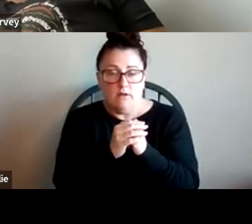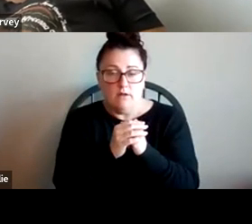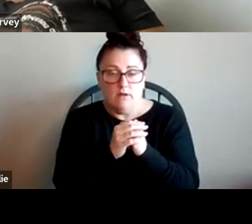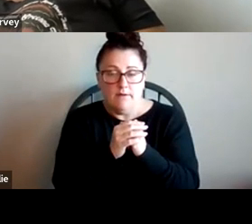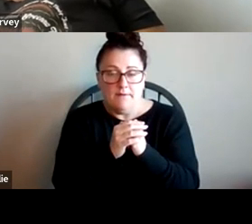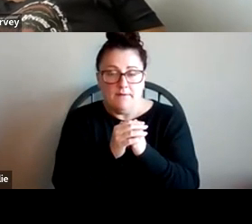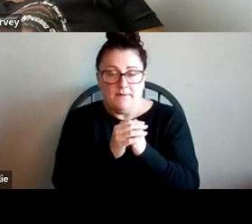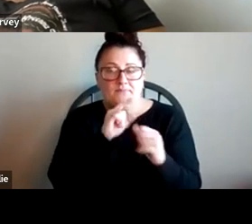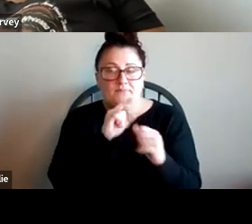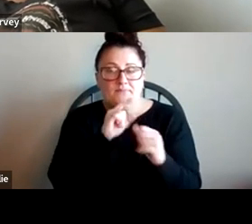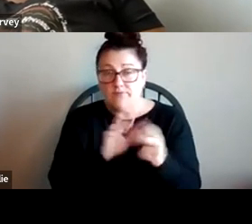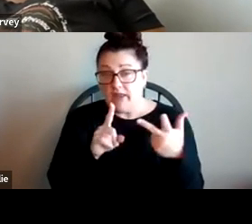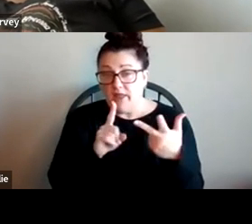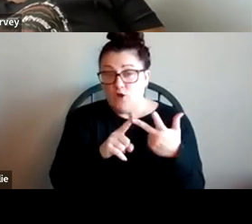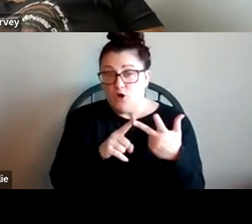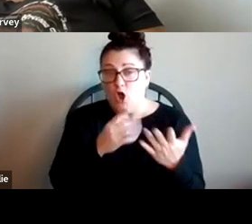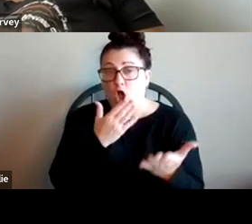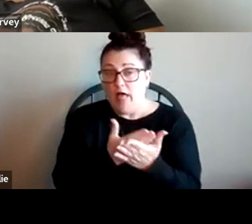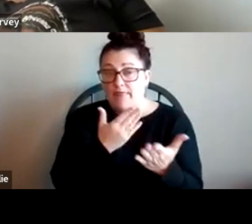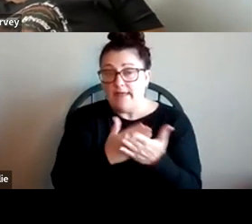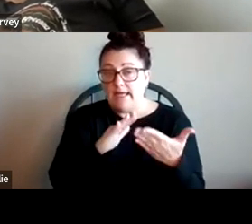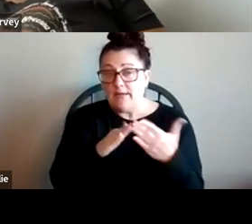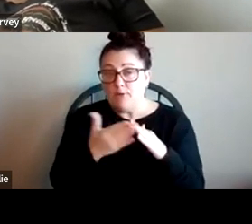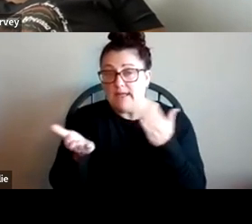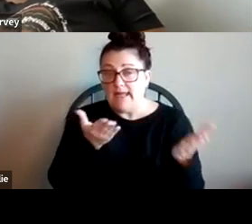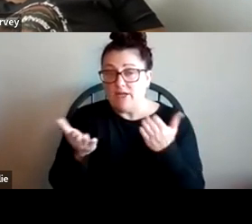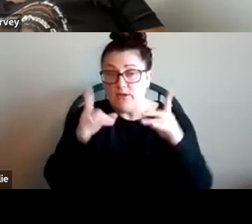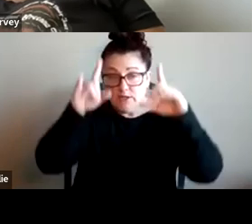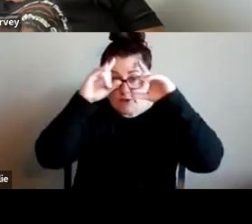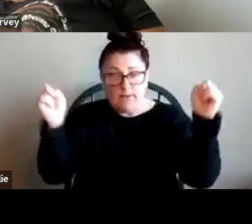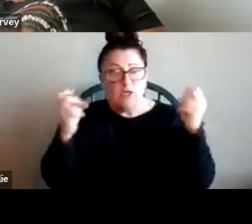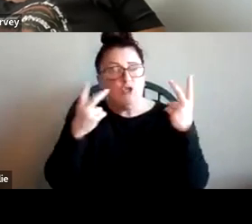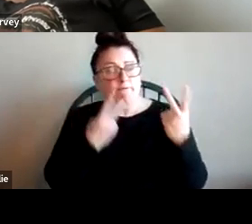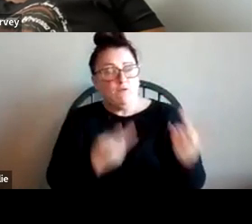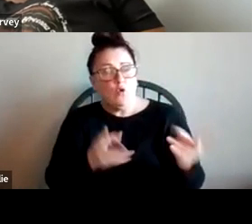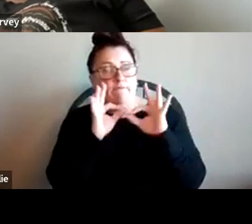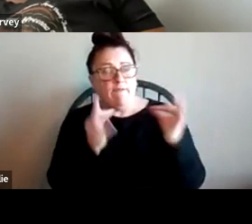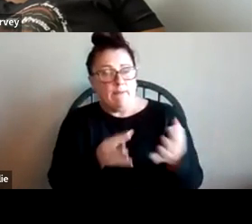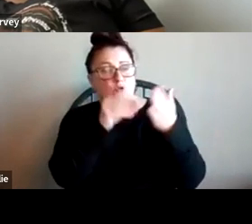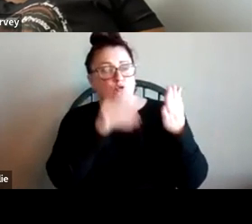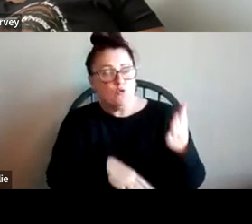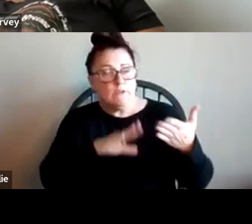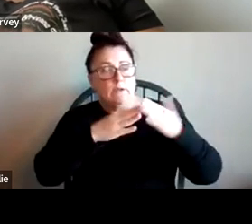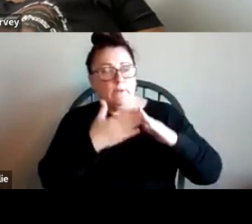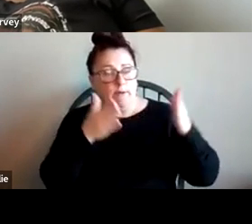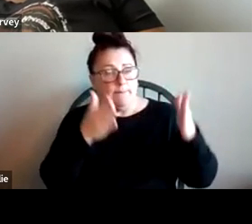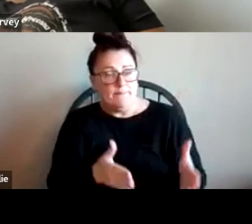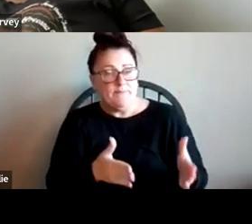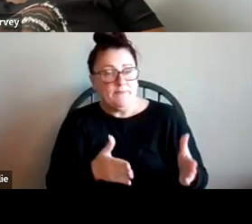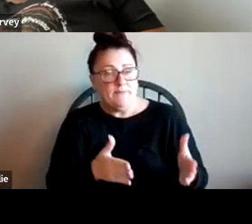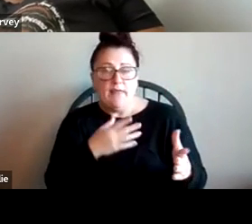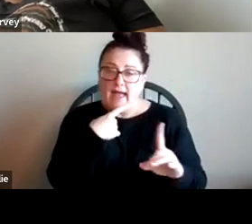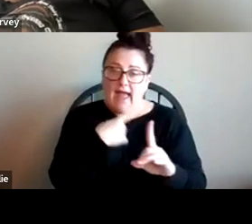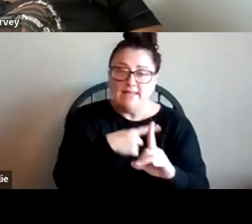Third, committed to authentic community engagement. The superintendent should view families, students, and community members as